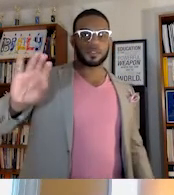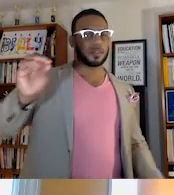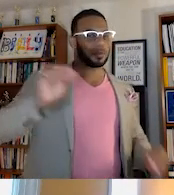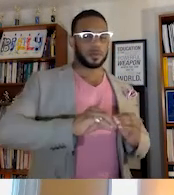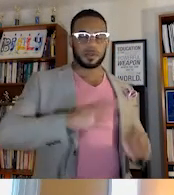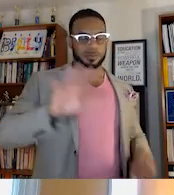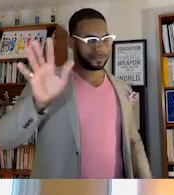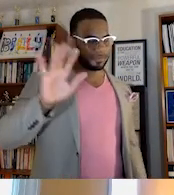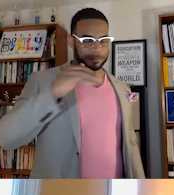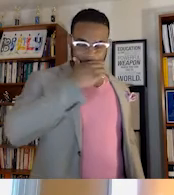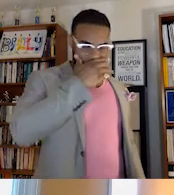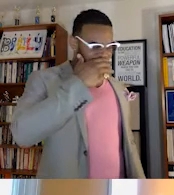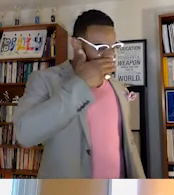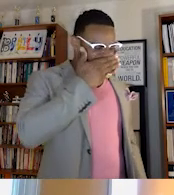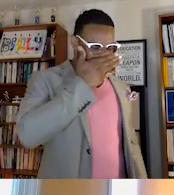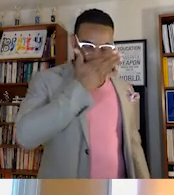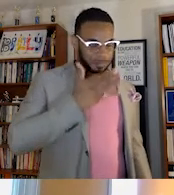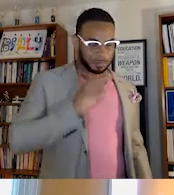of that.